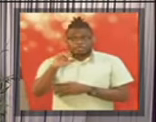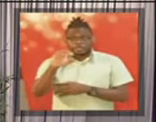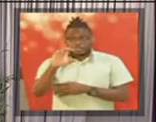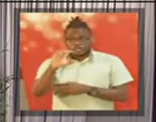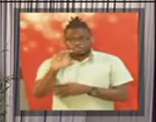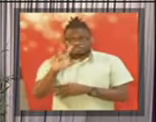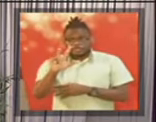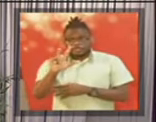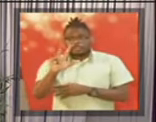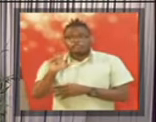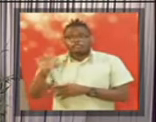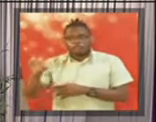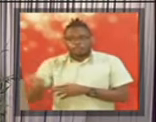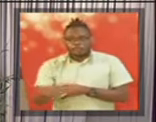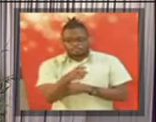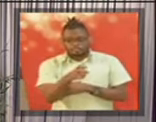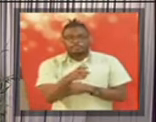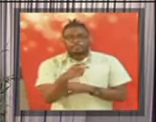he's ready.